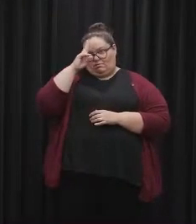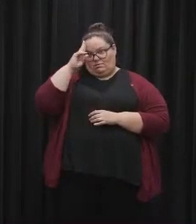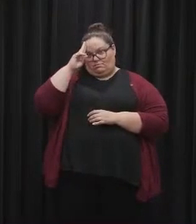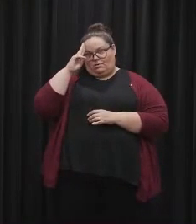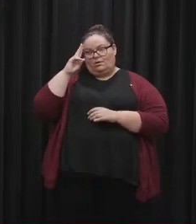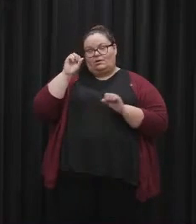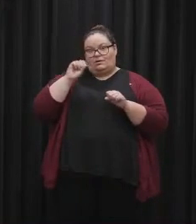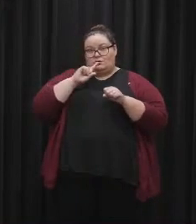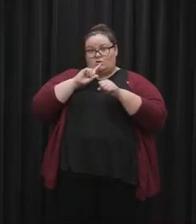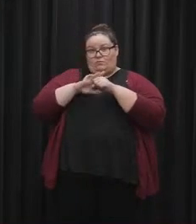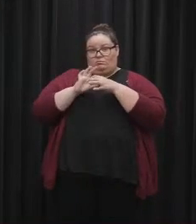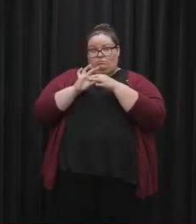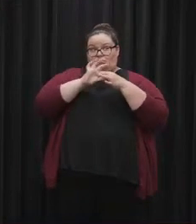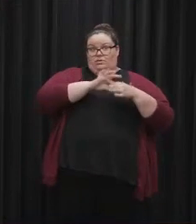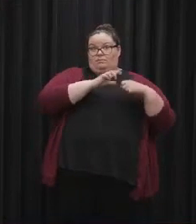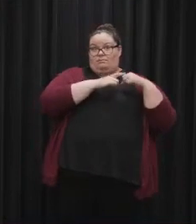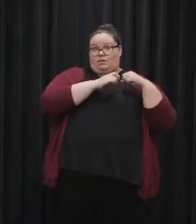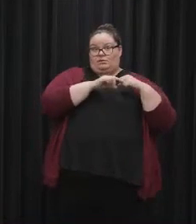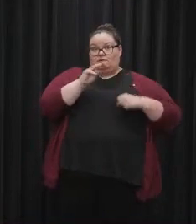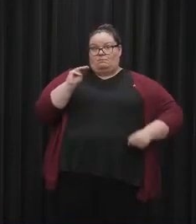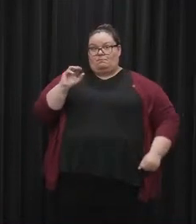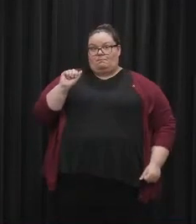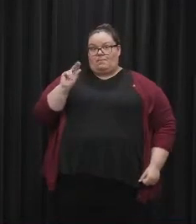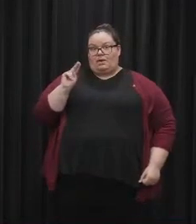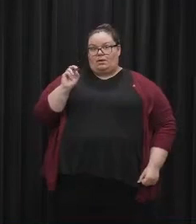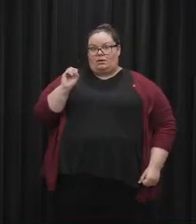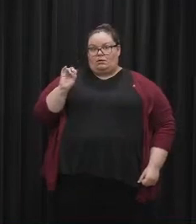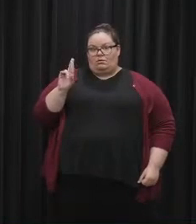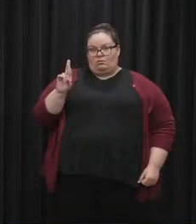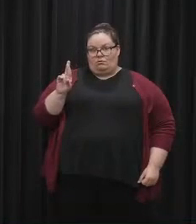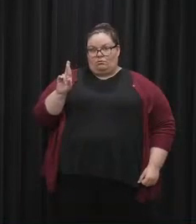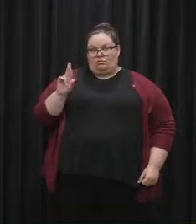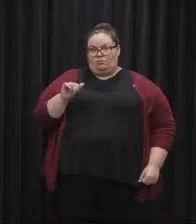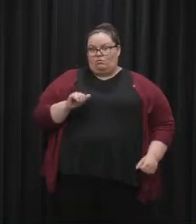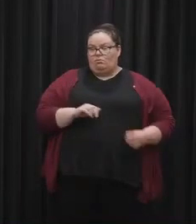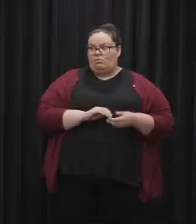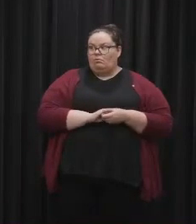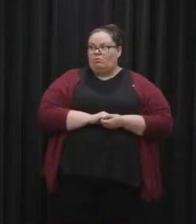those linked to the outbreak at Manoir Notre Dame?